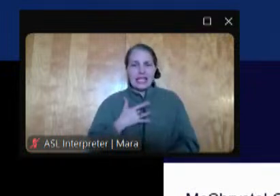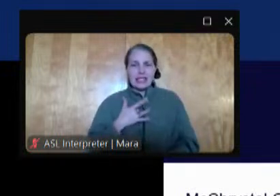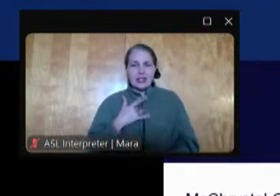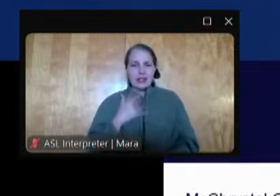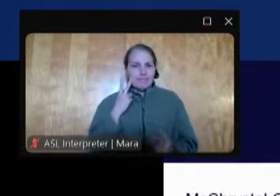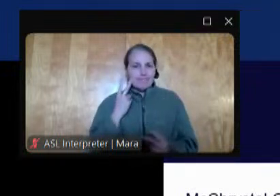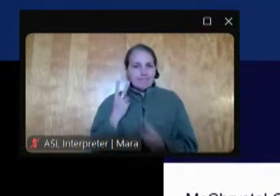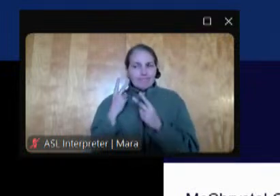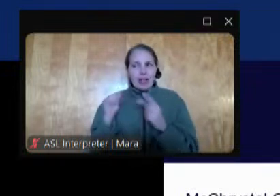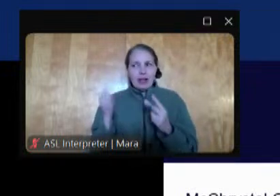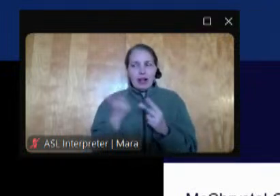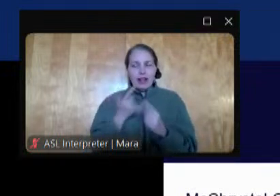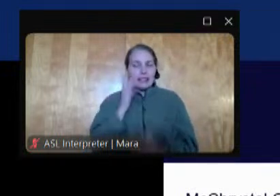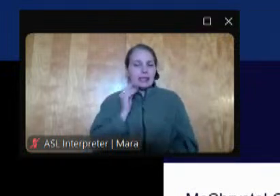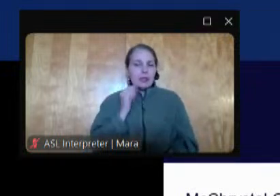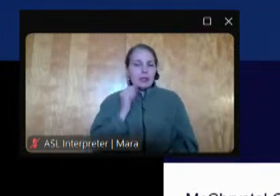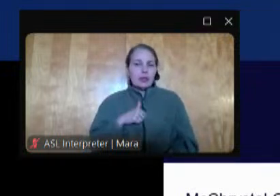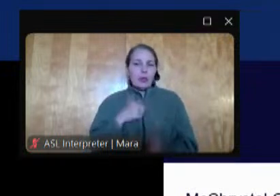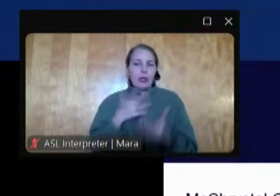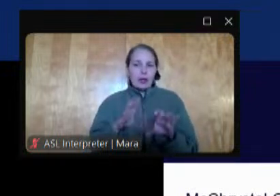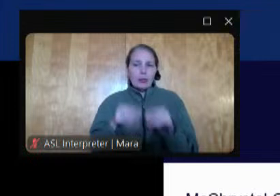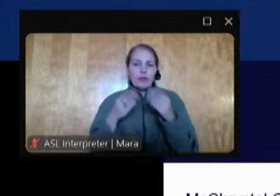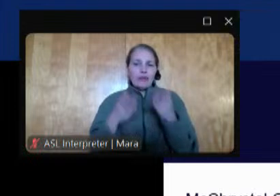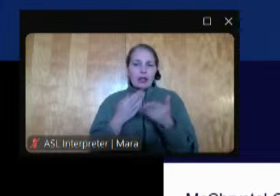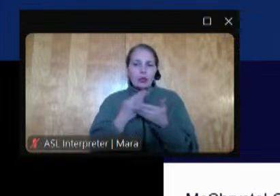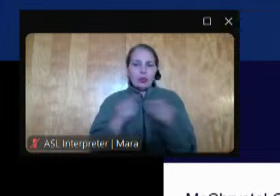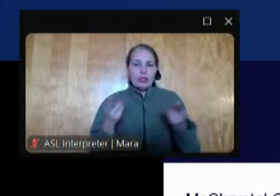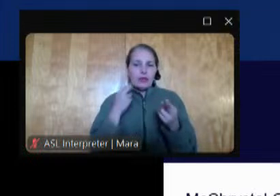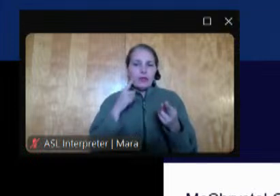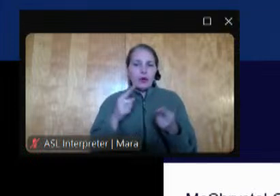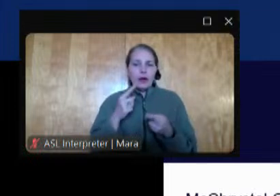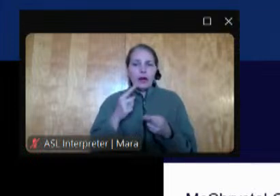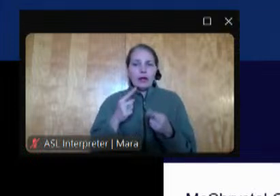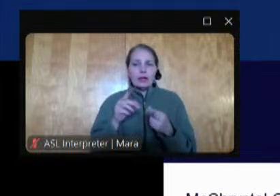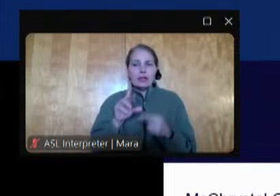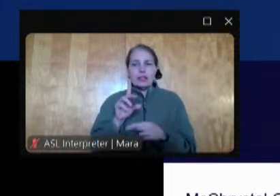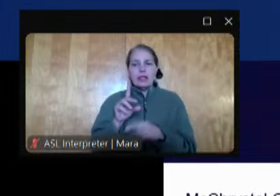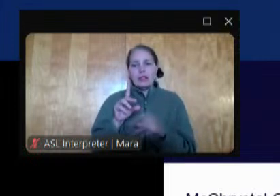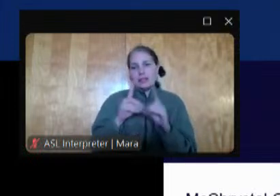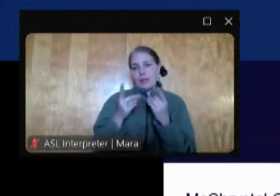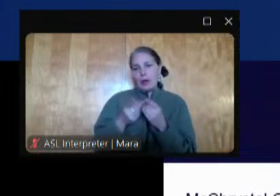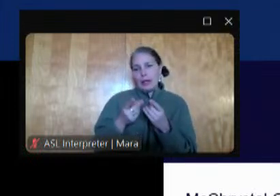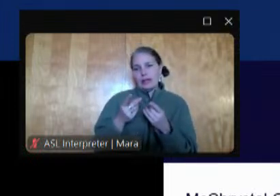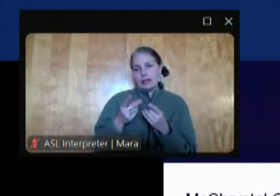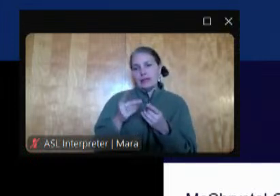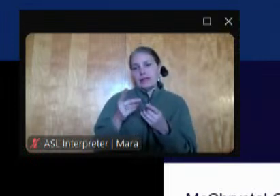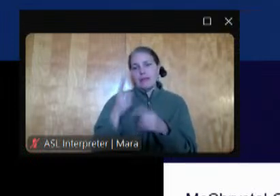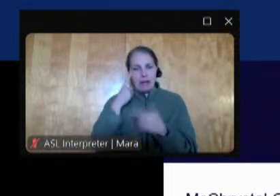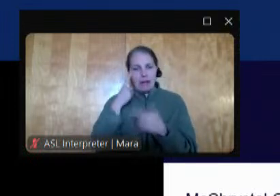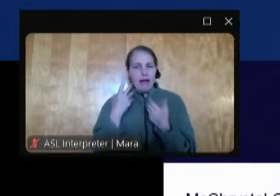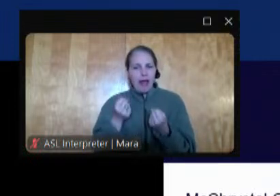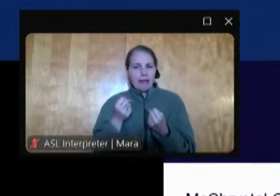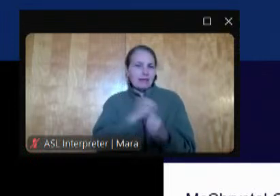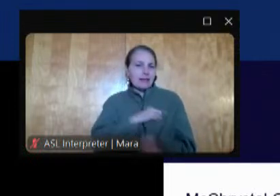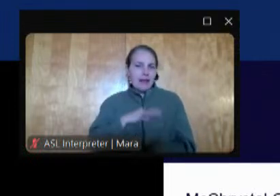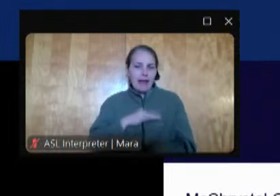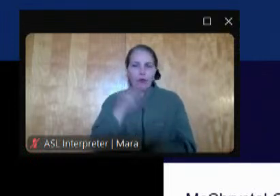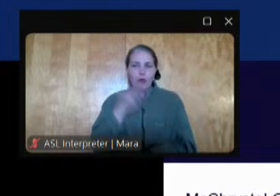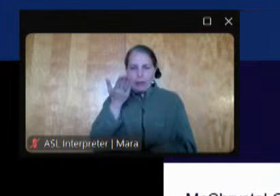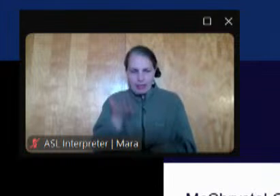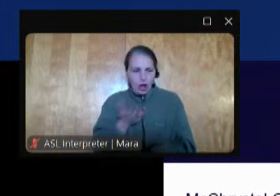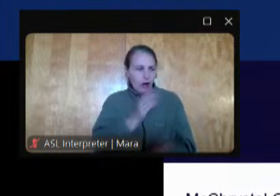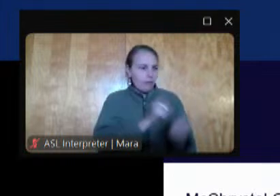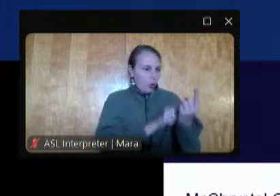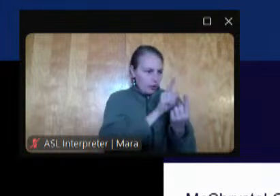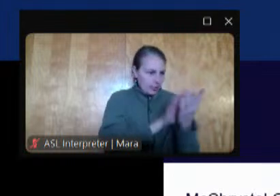we know we want to provide that resource of having Department of Mental Health staff available and on site in person and in the meeting on the